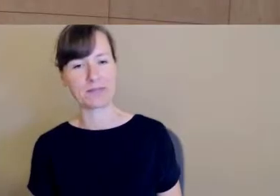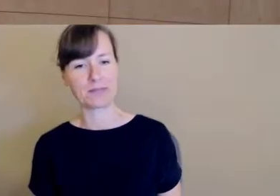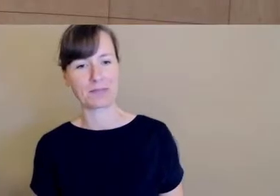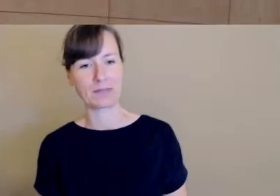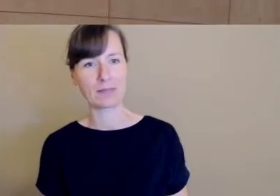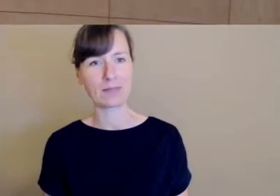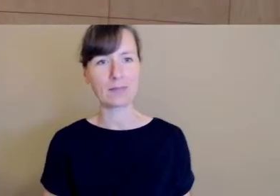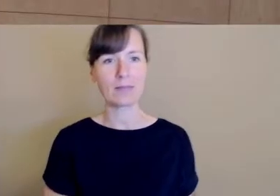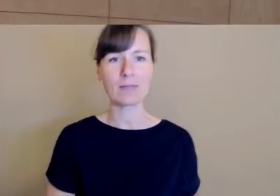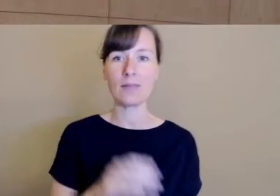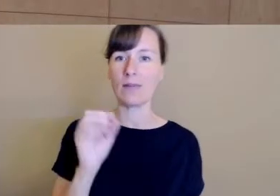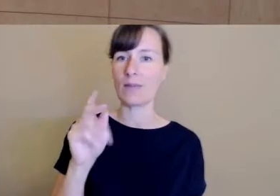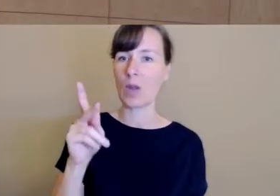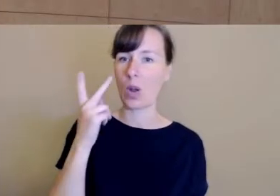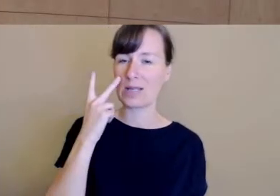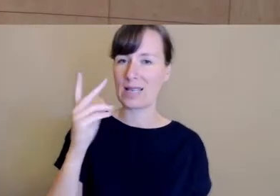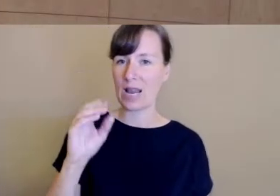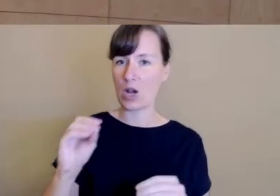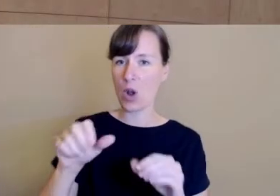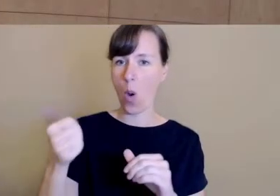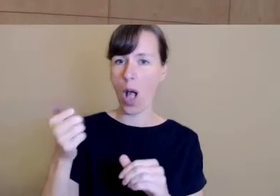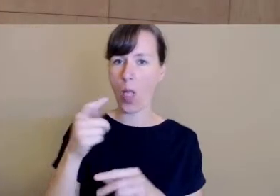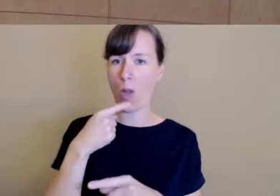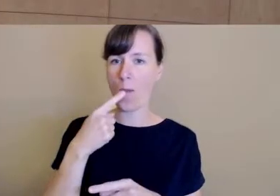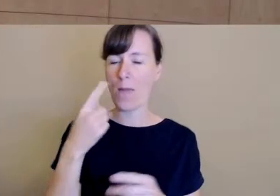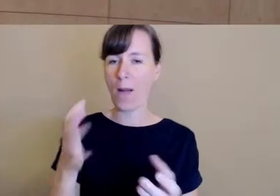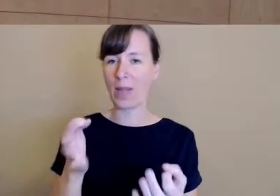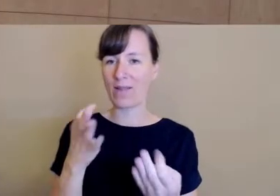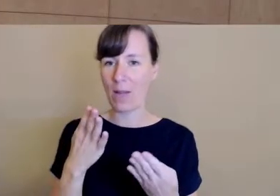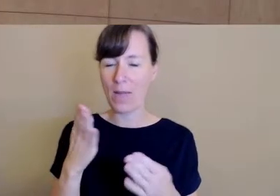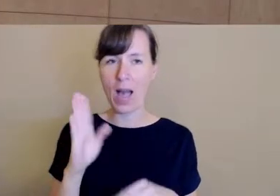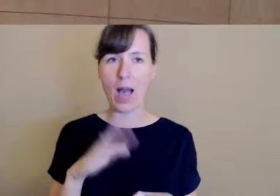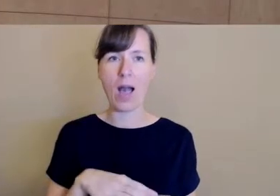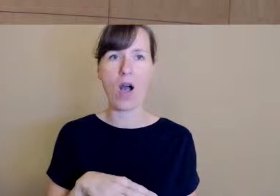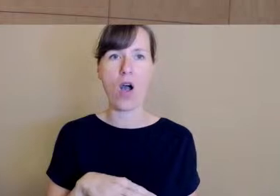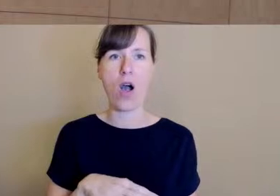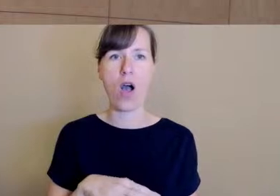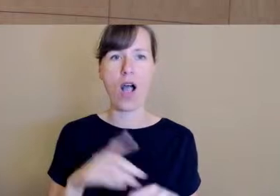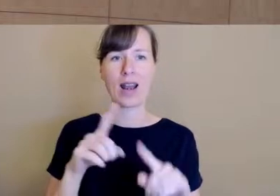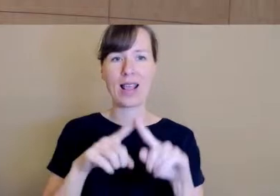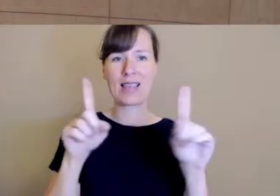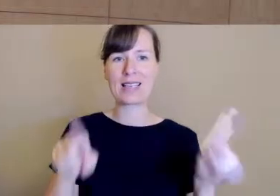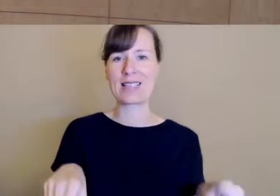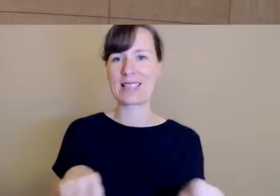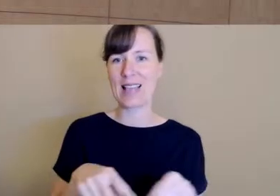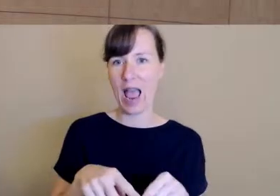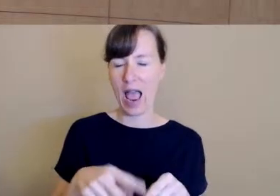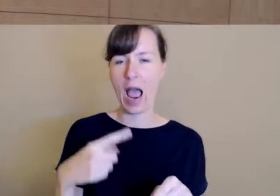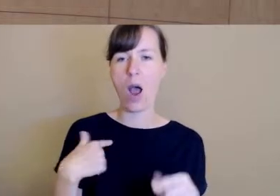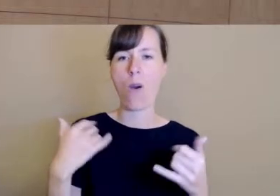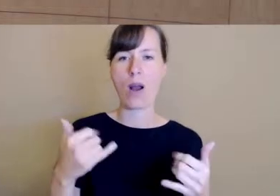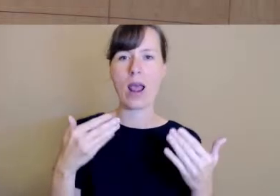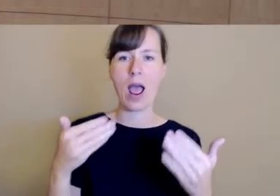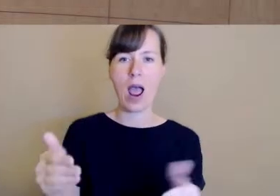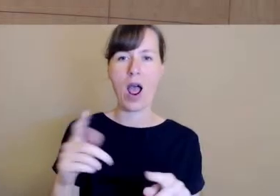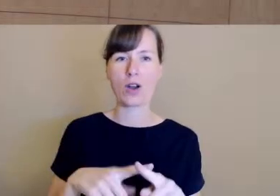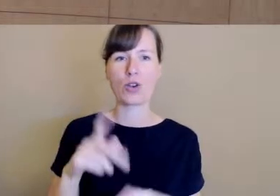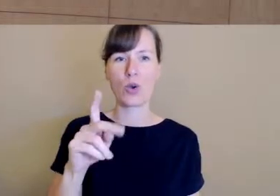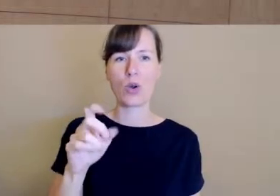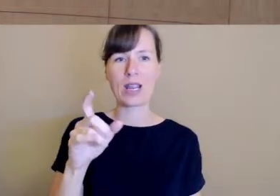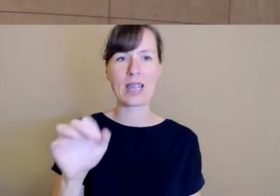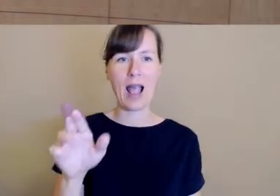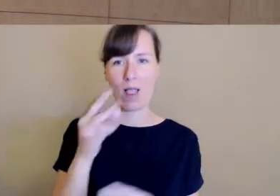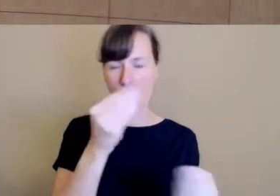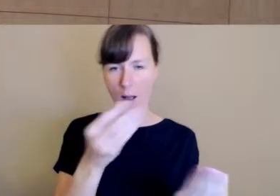All right, seeing no other public input on the sign, we are on to the Keller update.